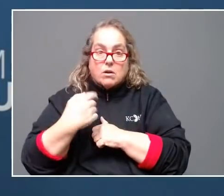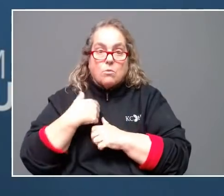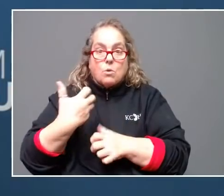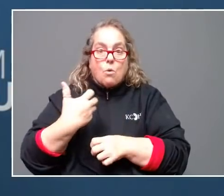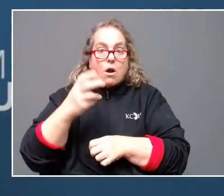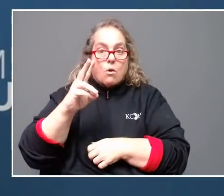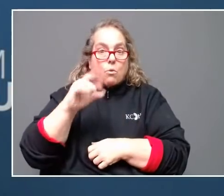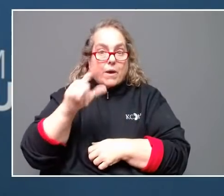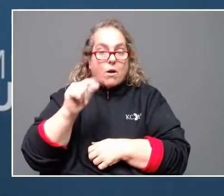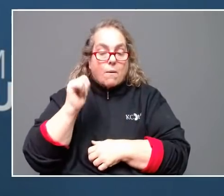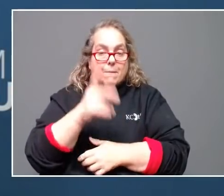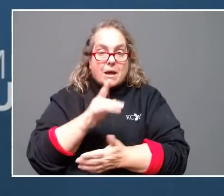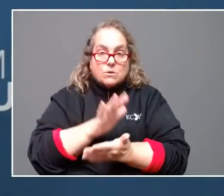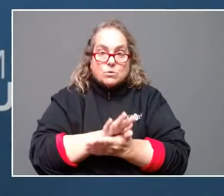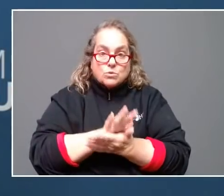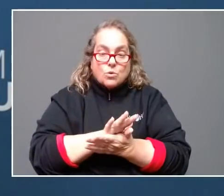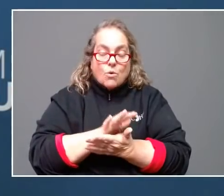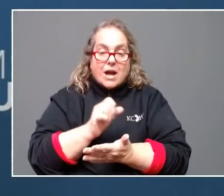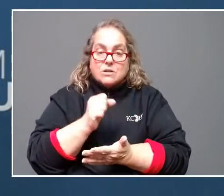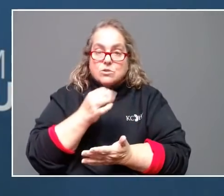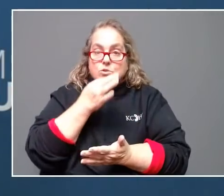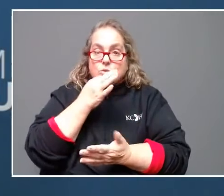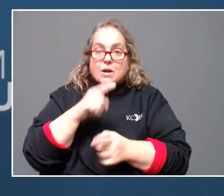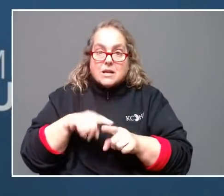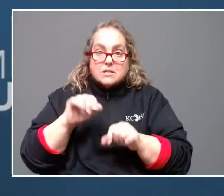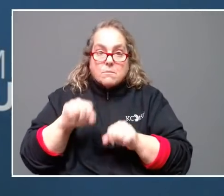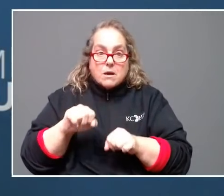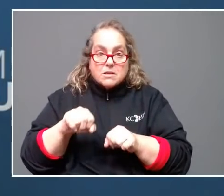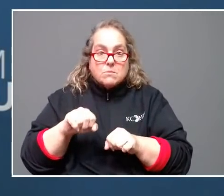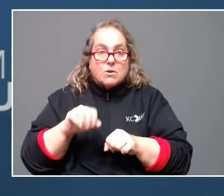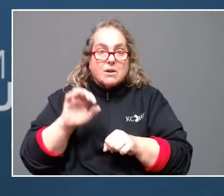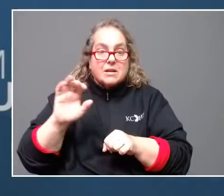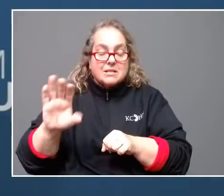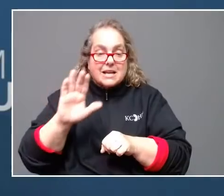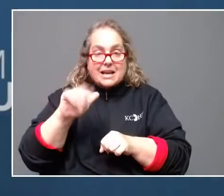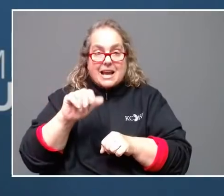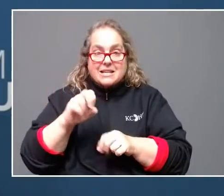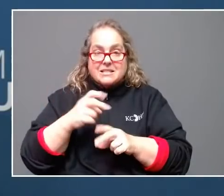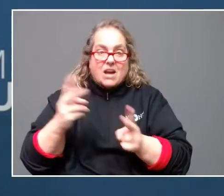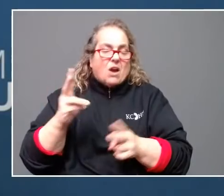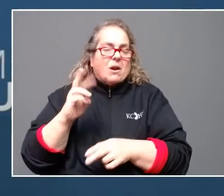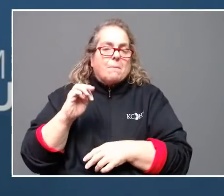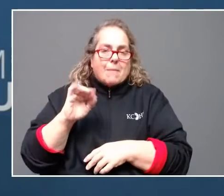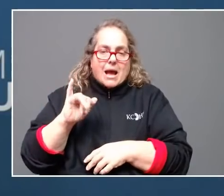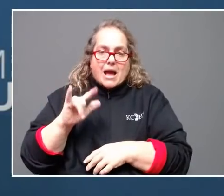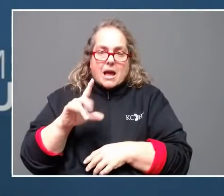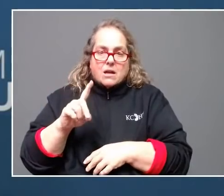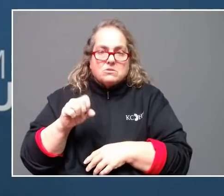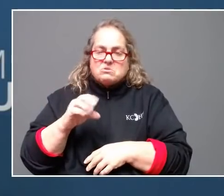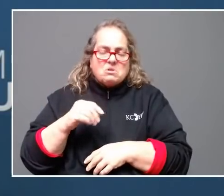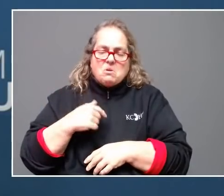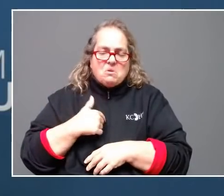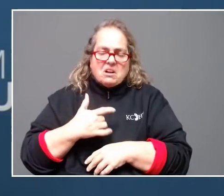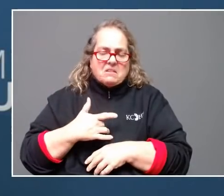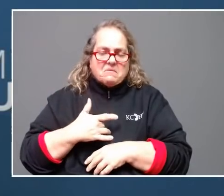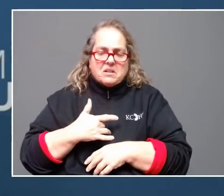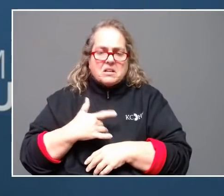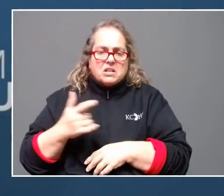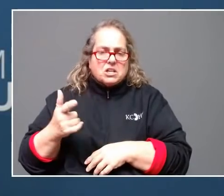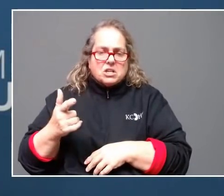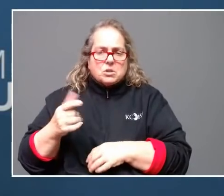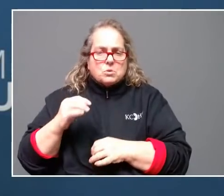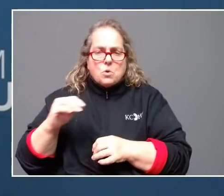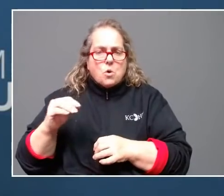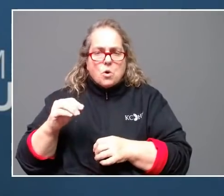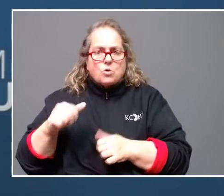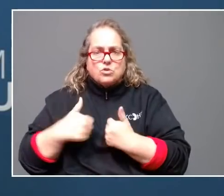school as soon as possible. His case is really mild, so we don't anticipate any